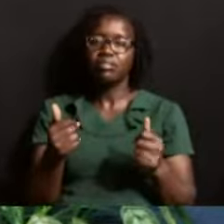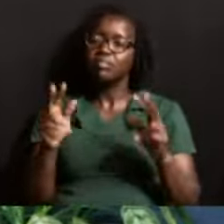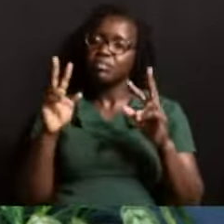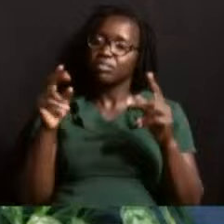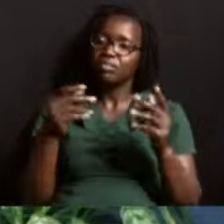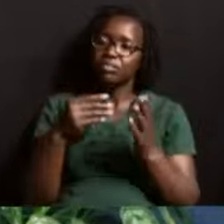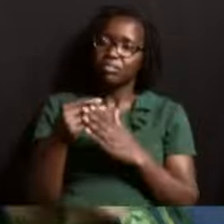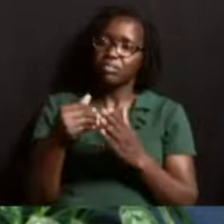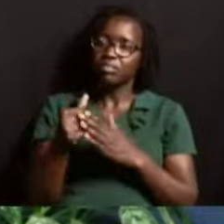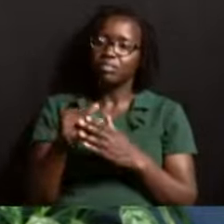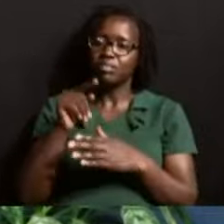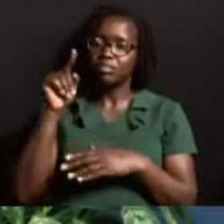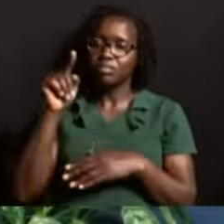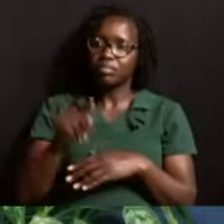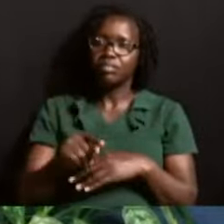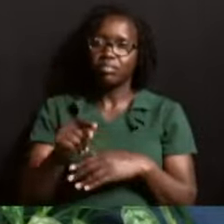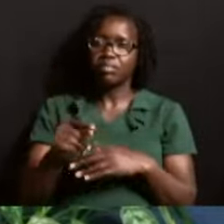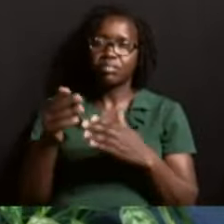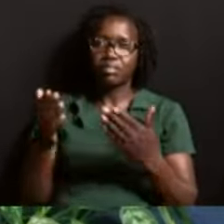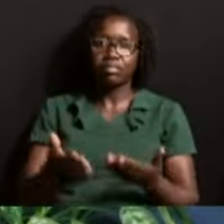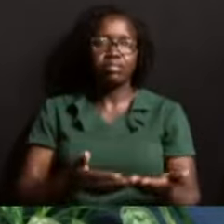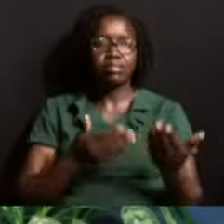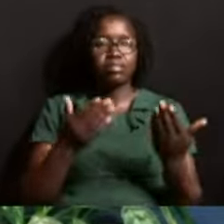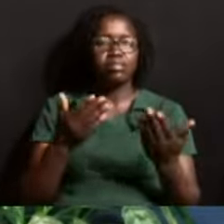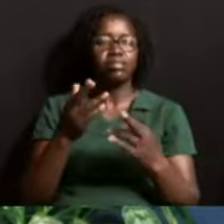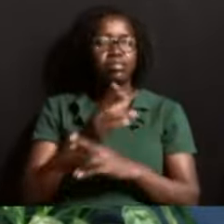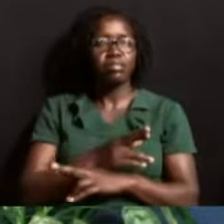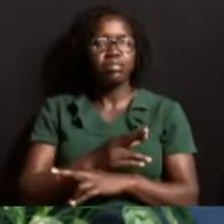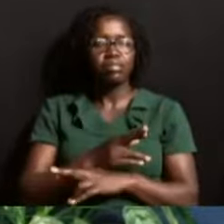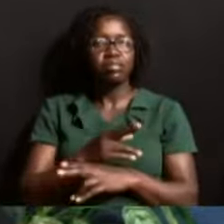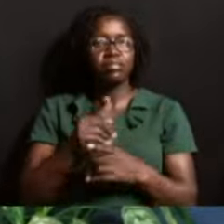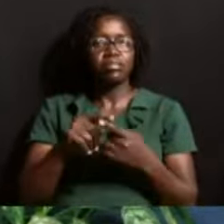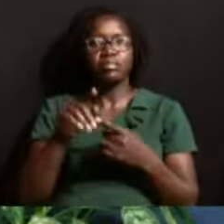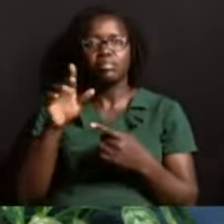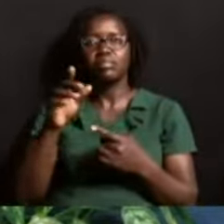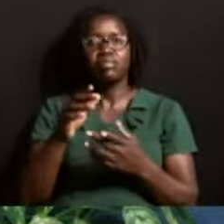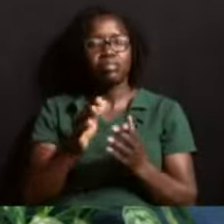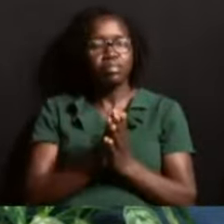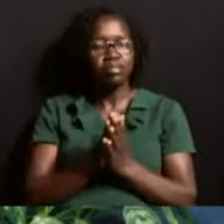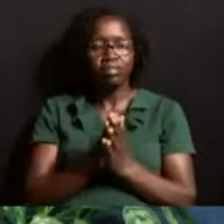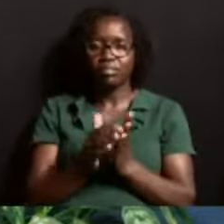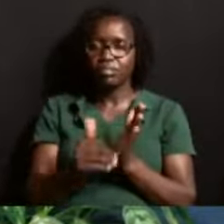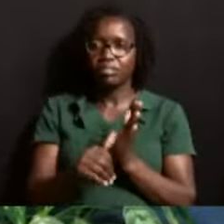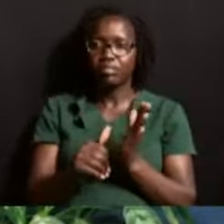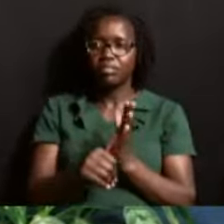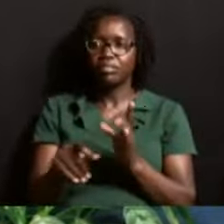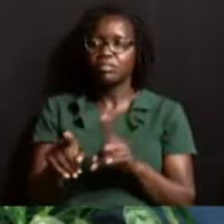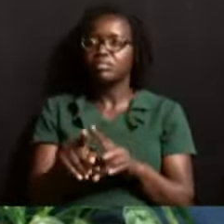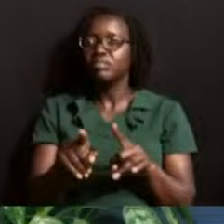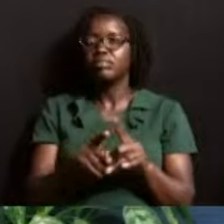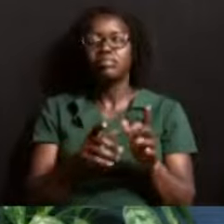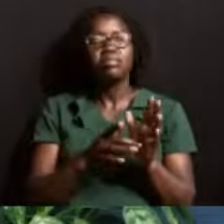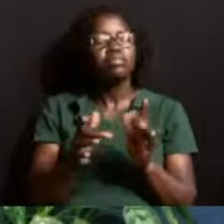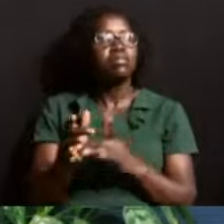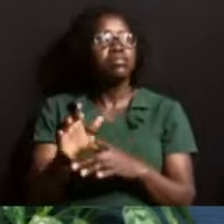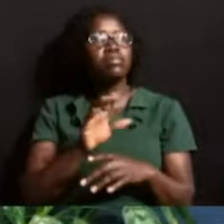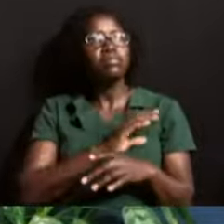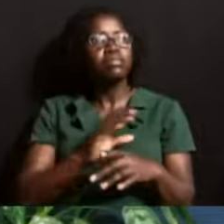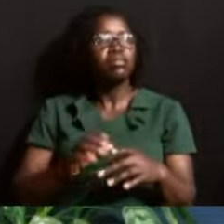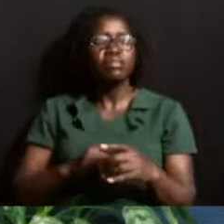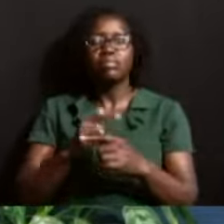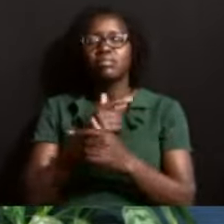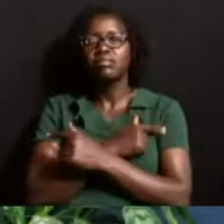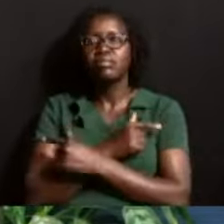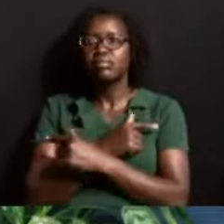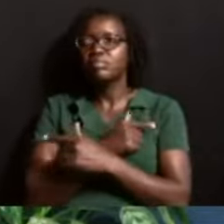Money cannot bring rest to your troubles. I offer Jesus Christ, and I love